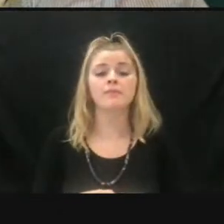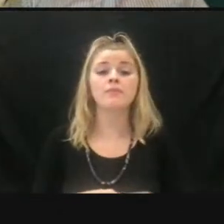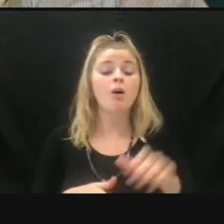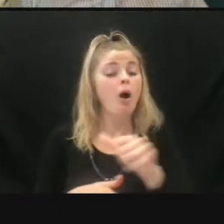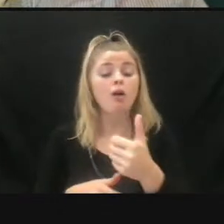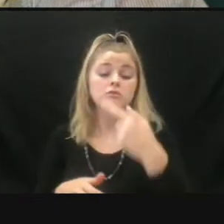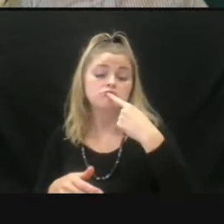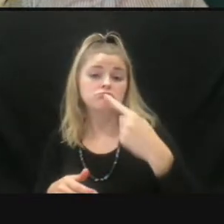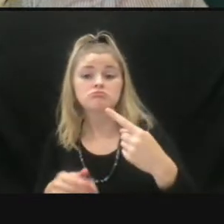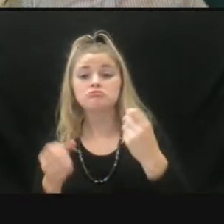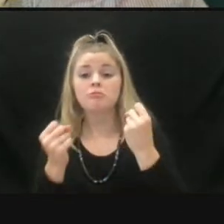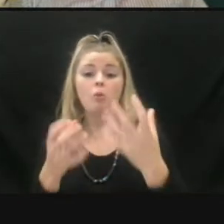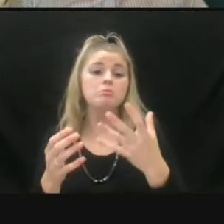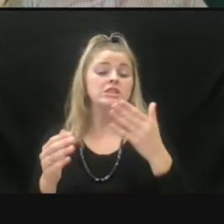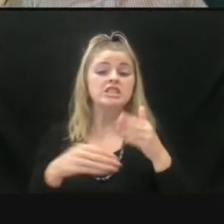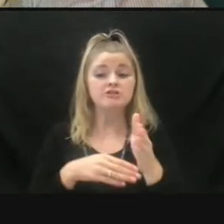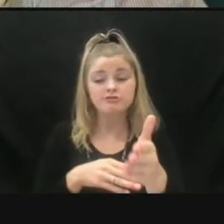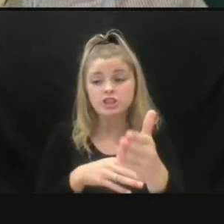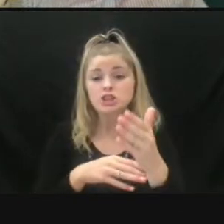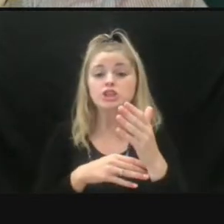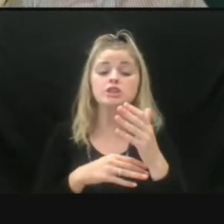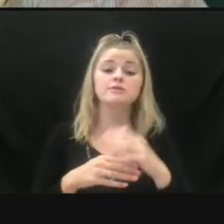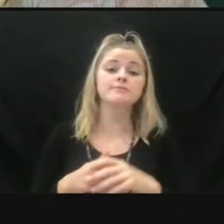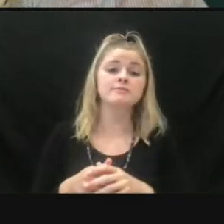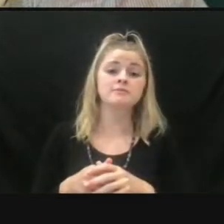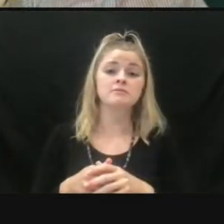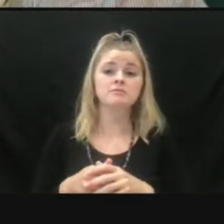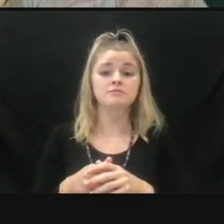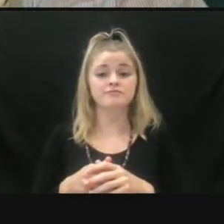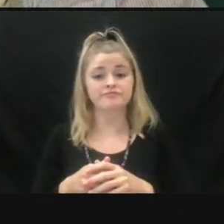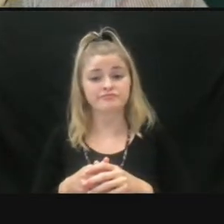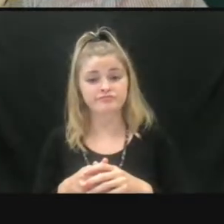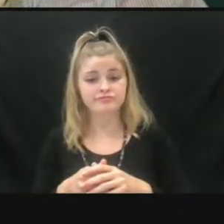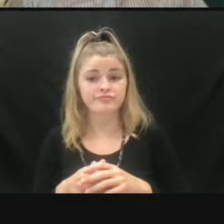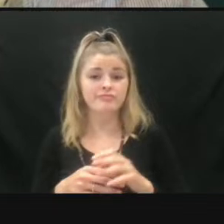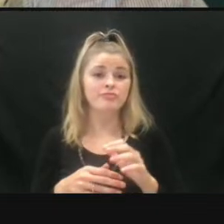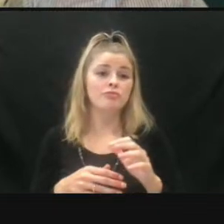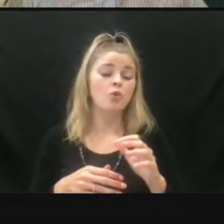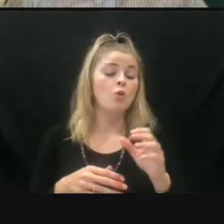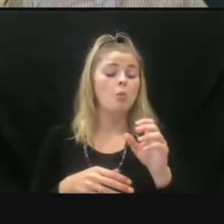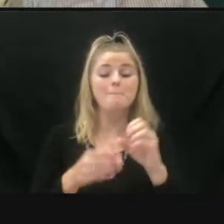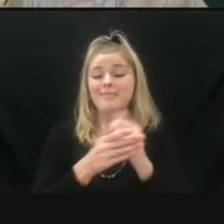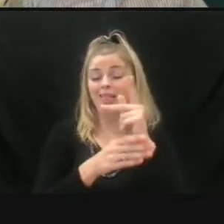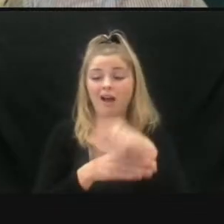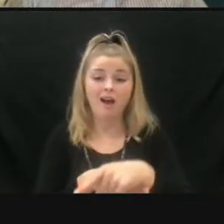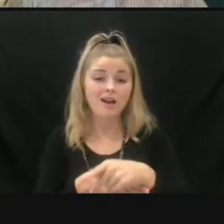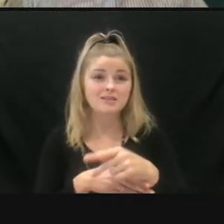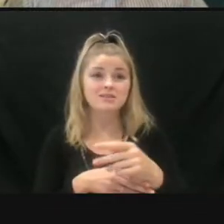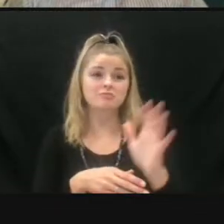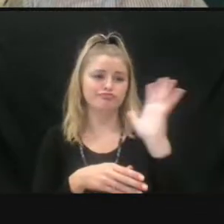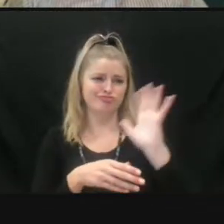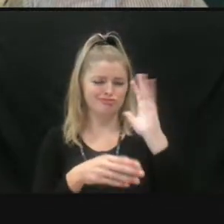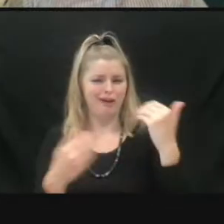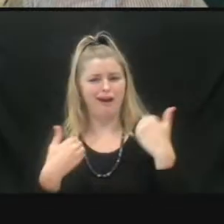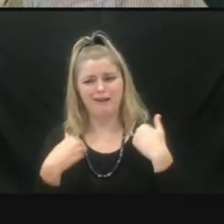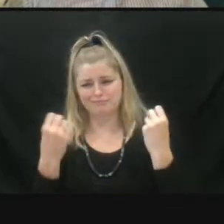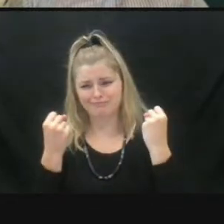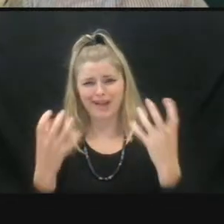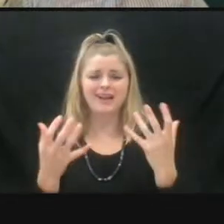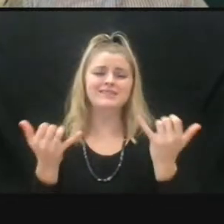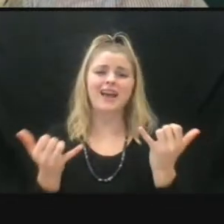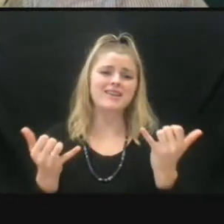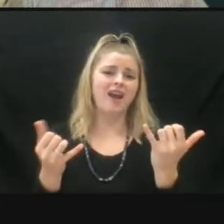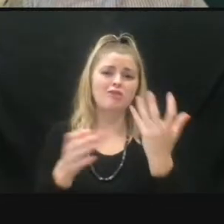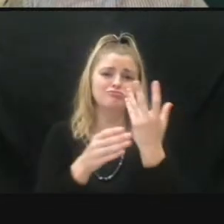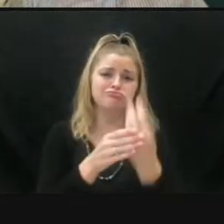and plant species which were once abundant in their youth, such as wild asparagus, strawberries, muskrat, and the American shad, but